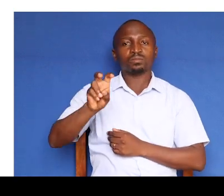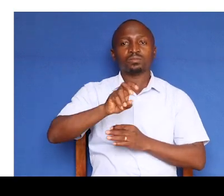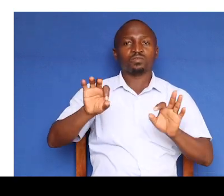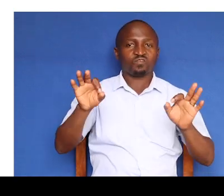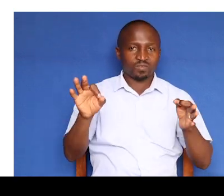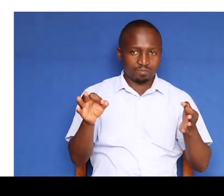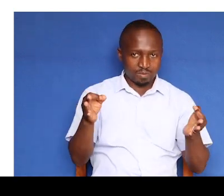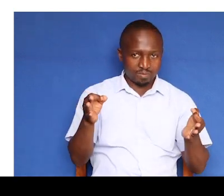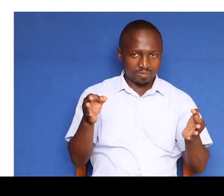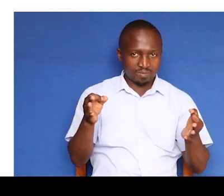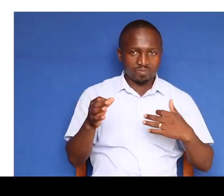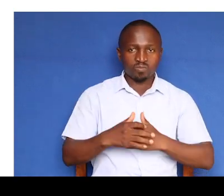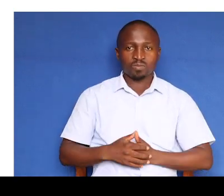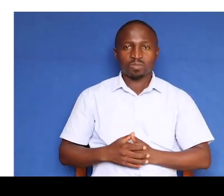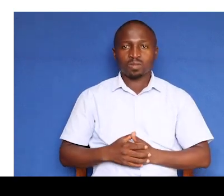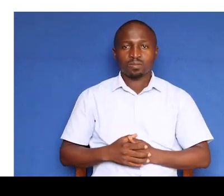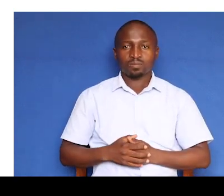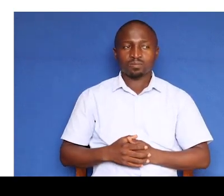Show how VAT is computed.